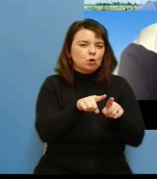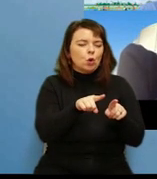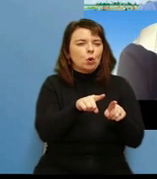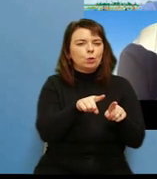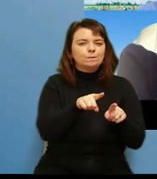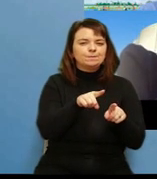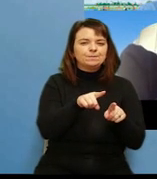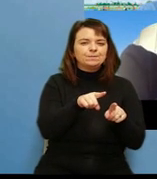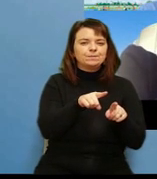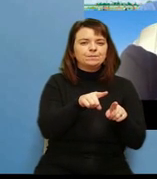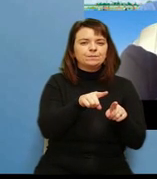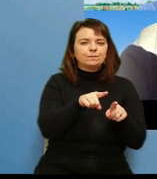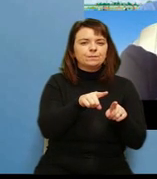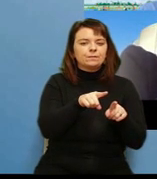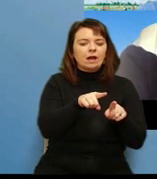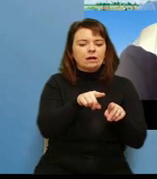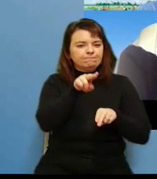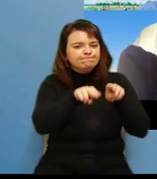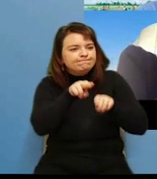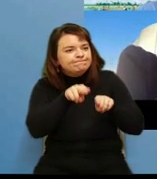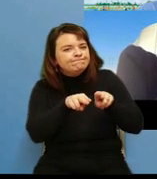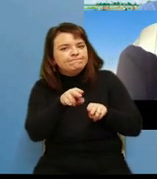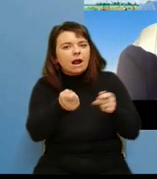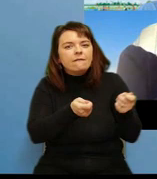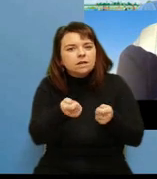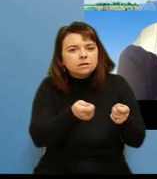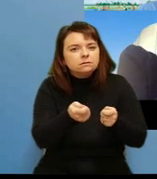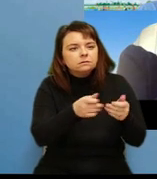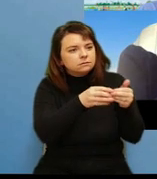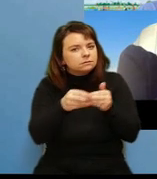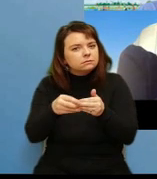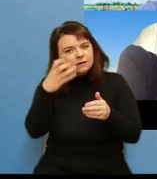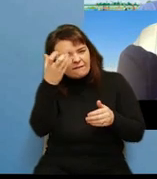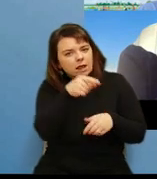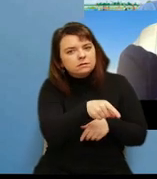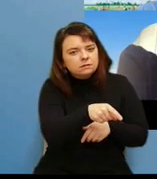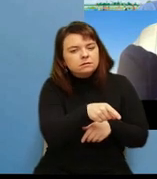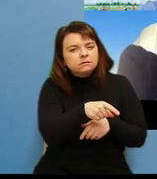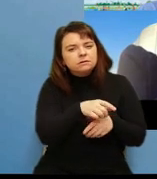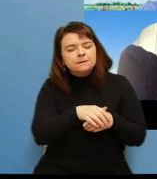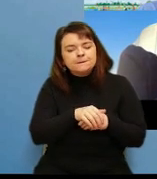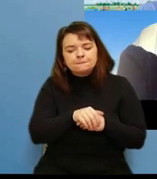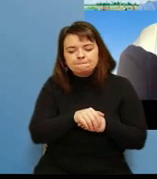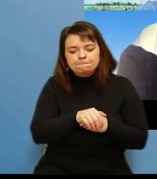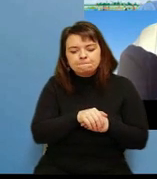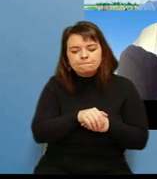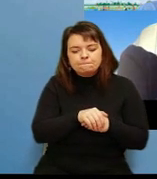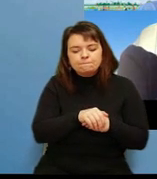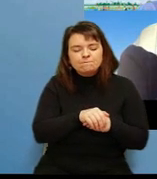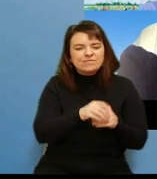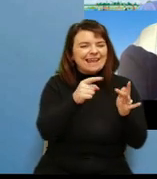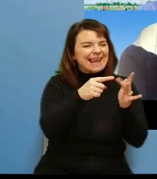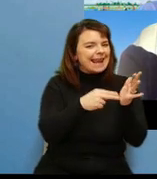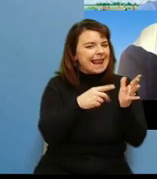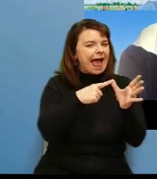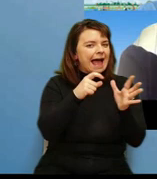those areas. And also issues around governance seems to be quite strong where requires improvements.